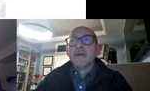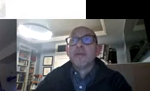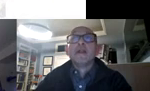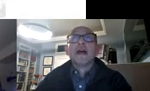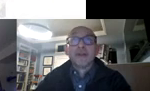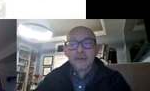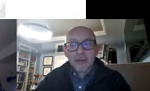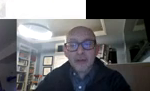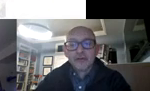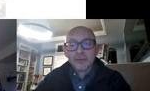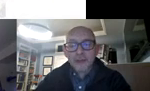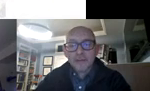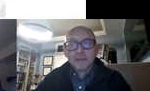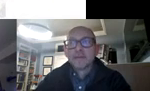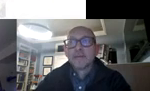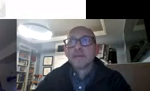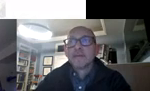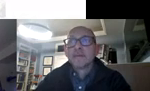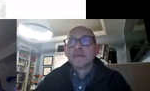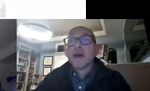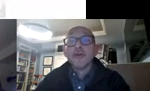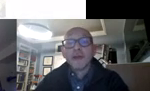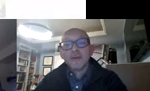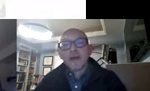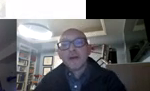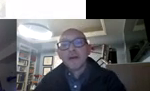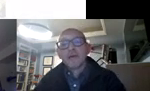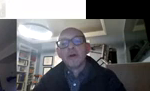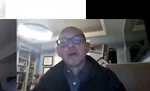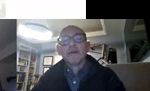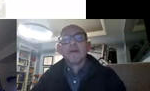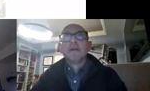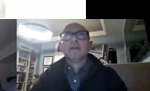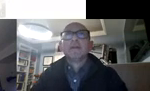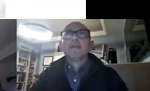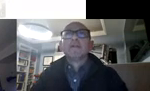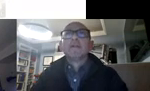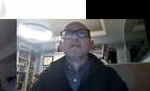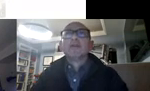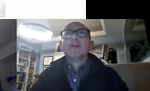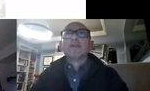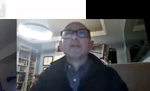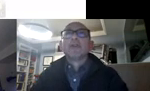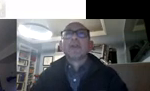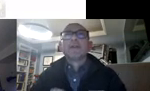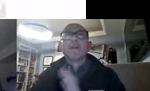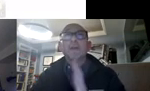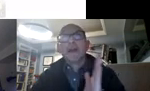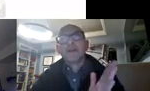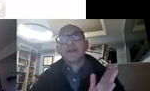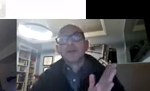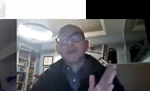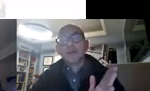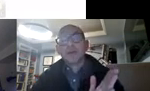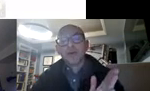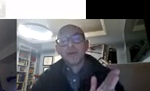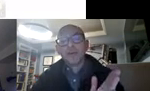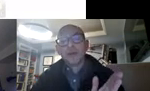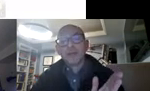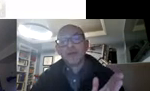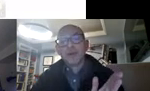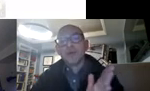And that wouldn't have stop signs on Germantown. Oh, you can't see my arrow? I can't see where you're pointing at. Sorry. So starting from the left on